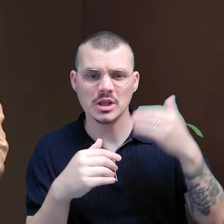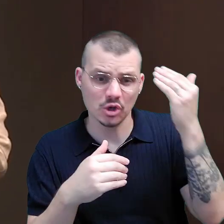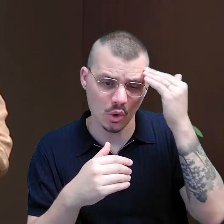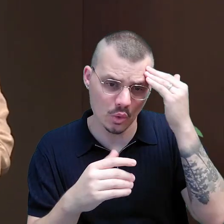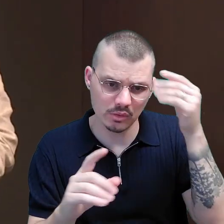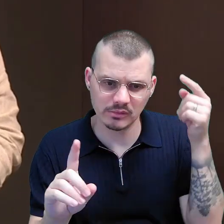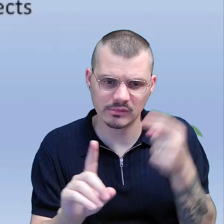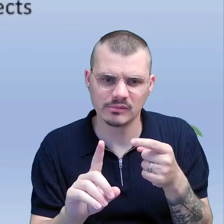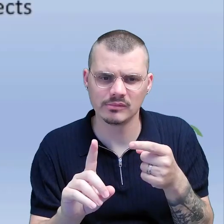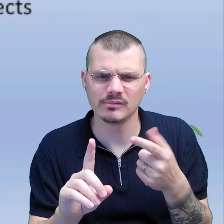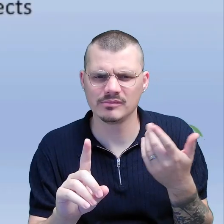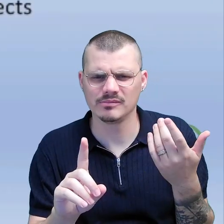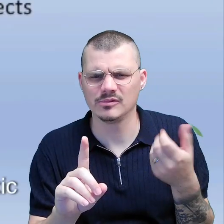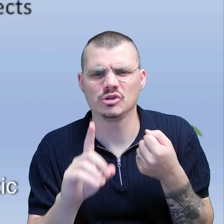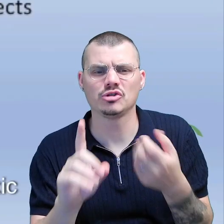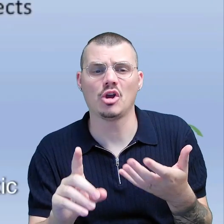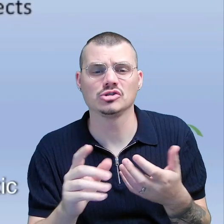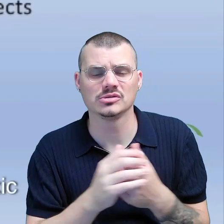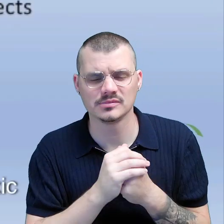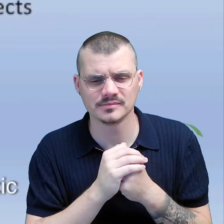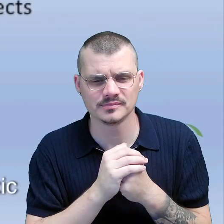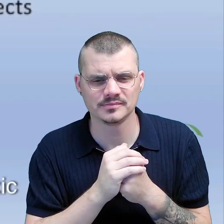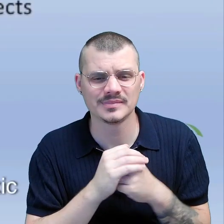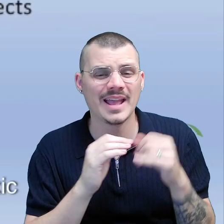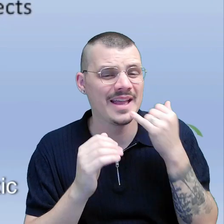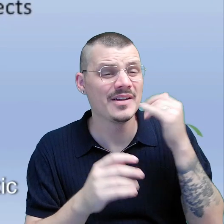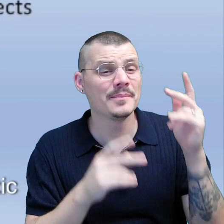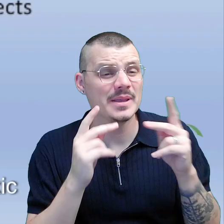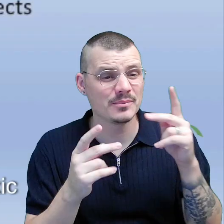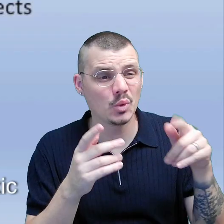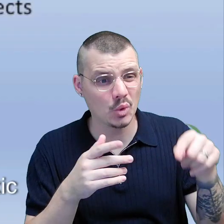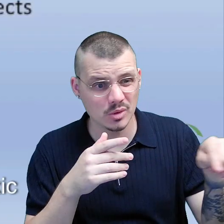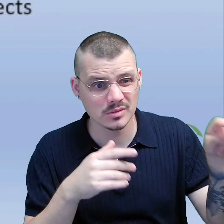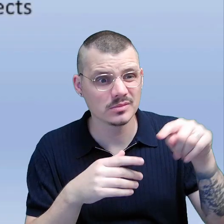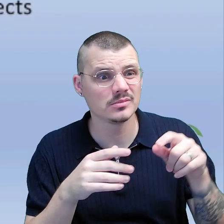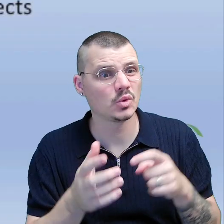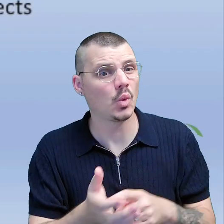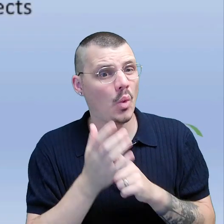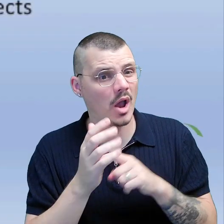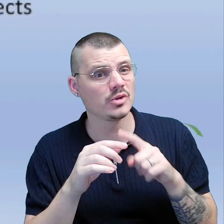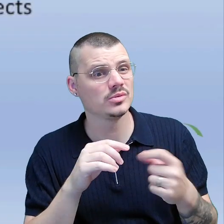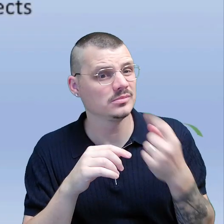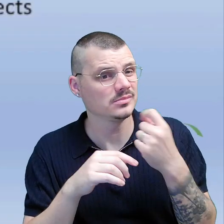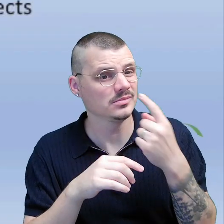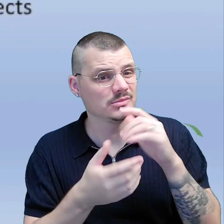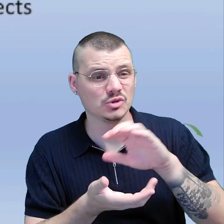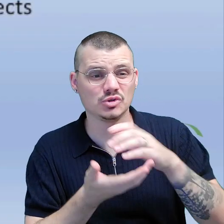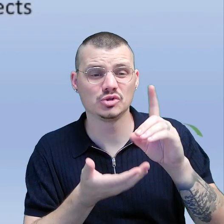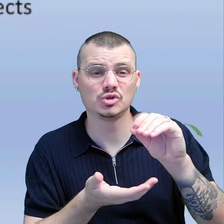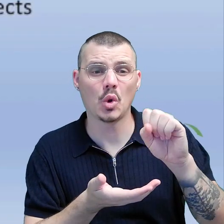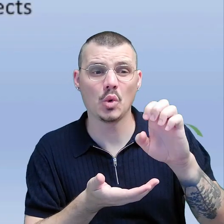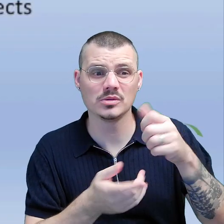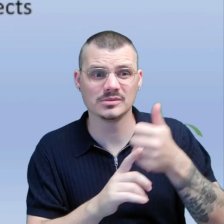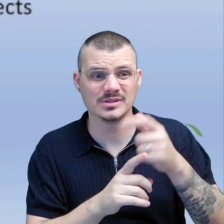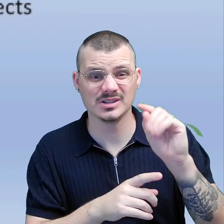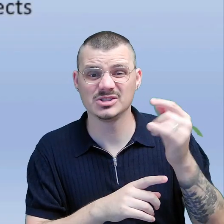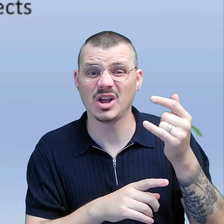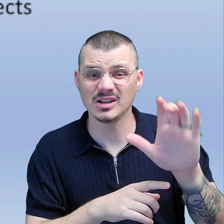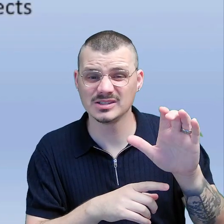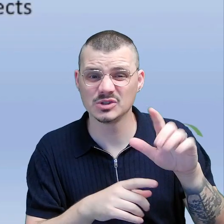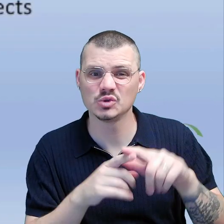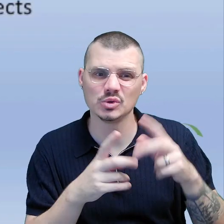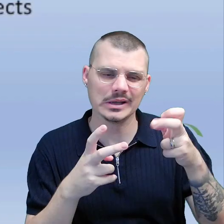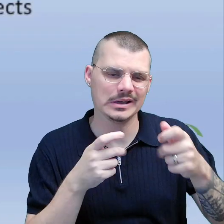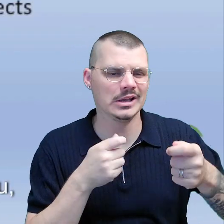about. If people are being required to take toxic doses of medicines to